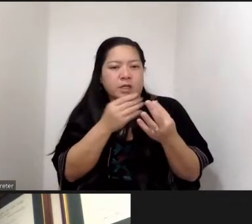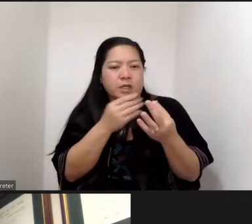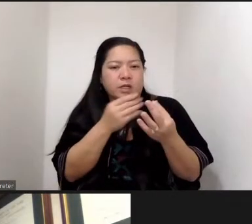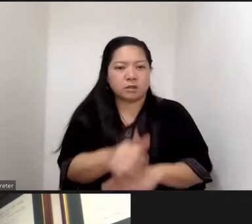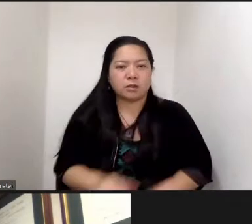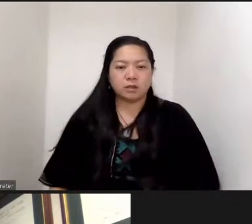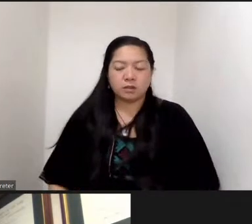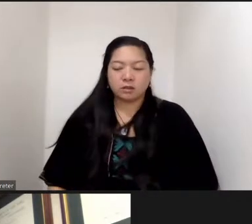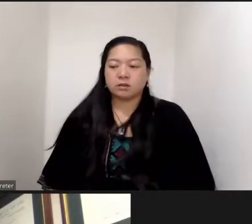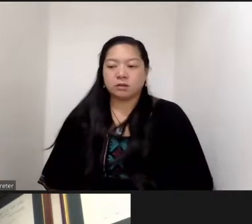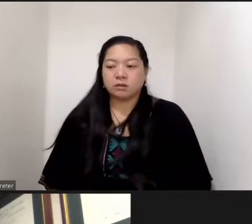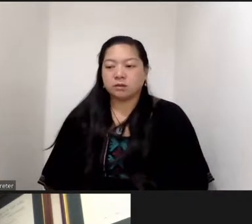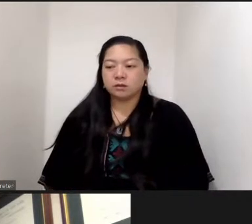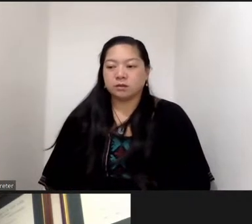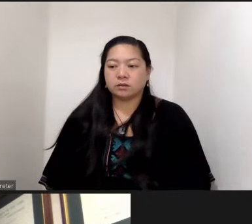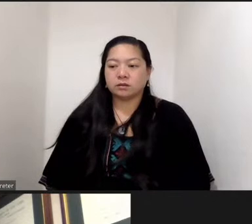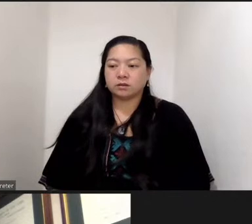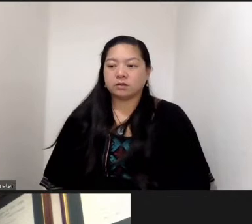All right, thank you, Governor.